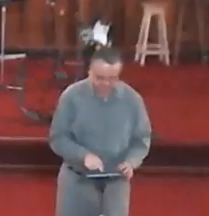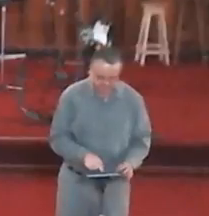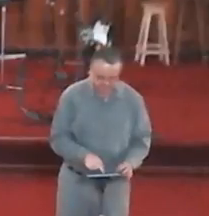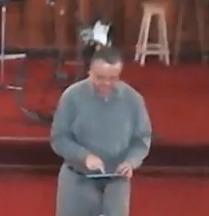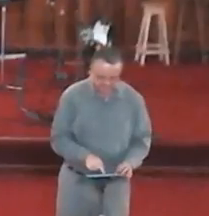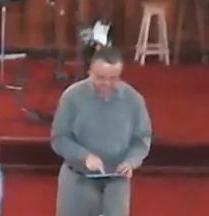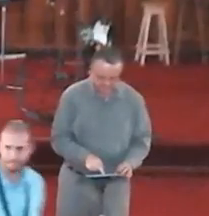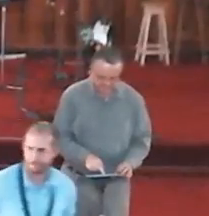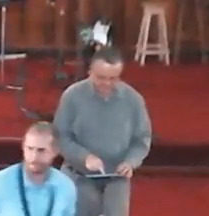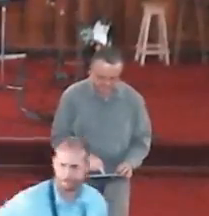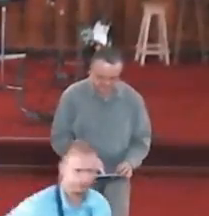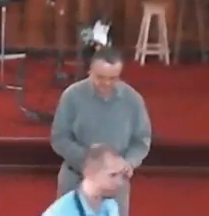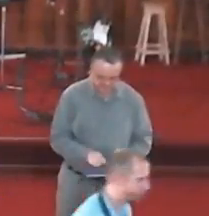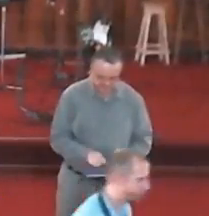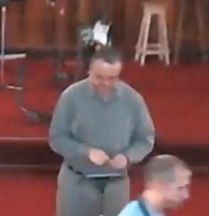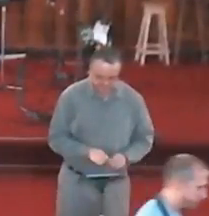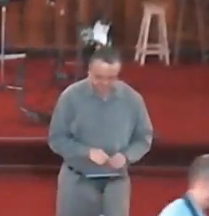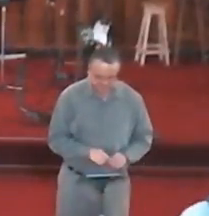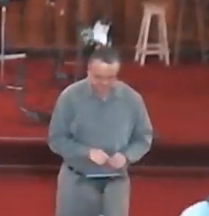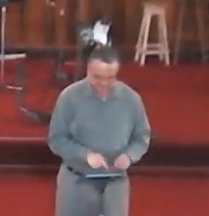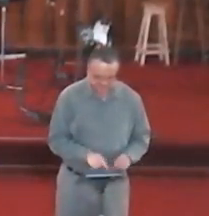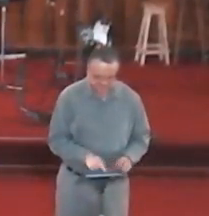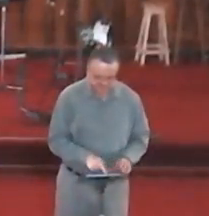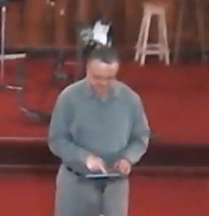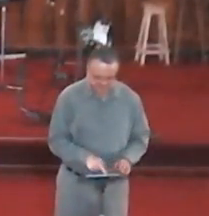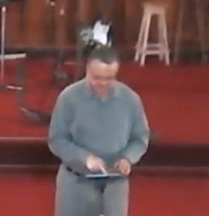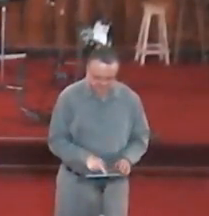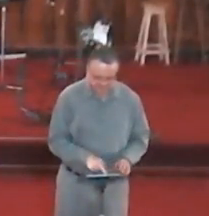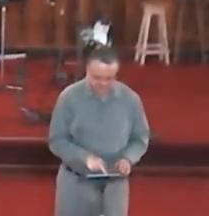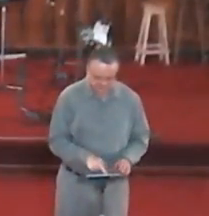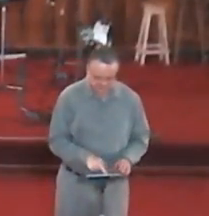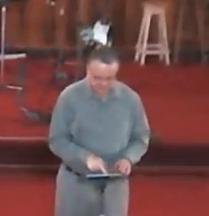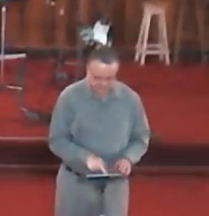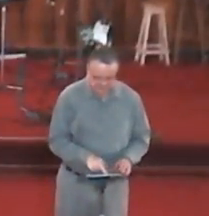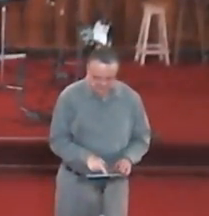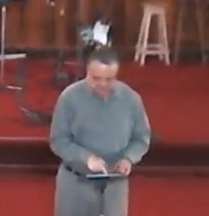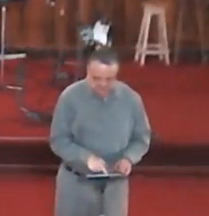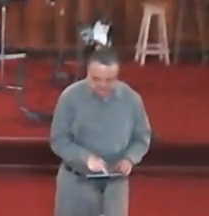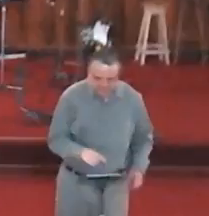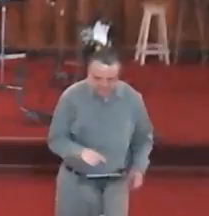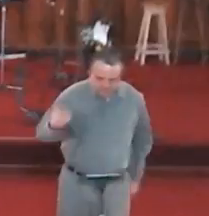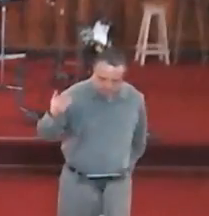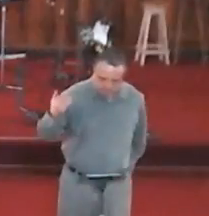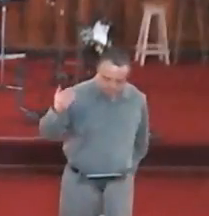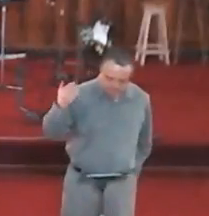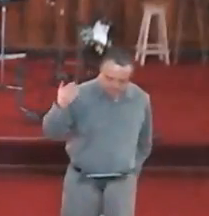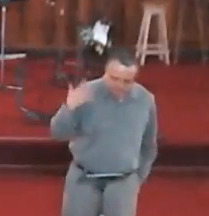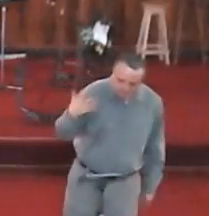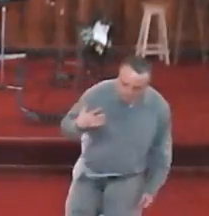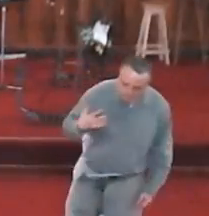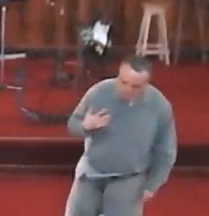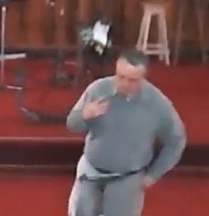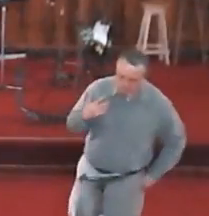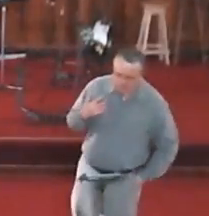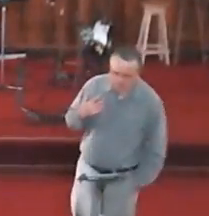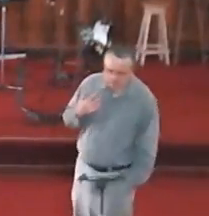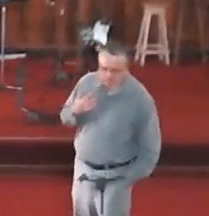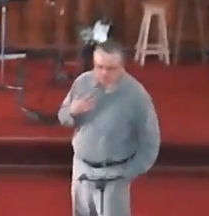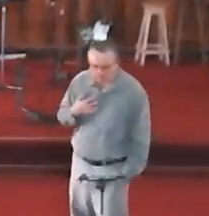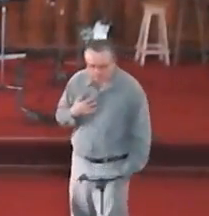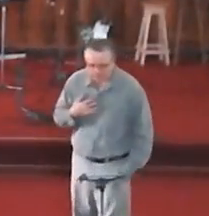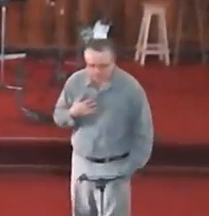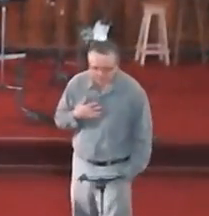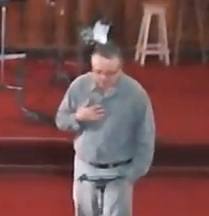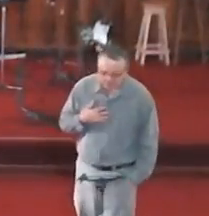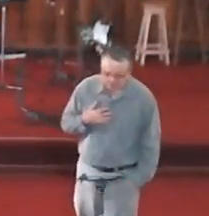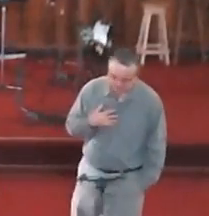your hands today because we're going to look at this character through the book of Acts. Y entonces Hechos capítulo 4, los últimos